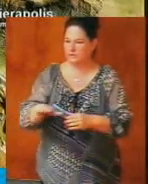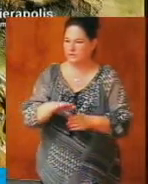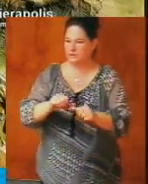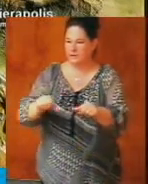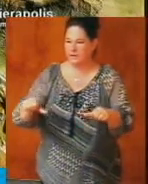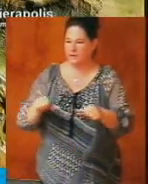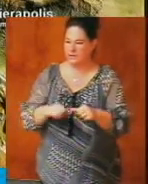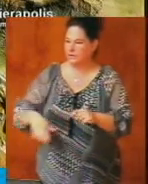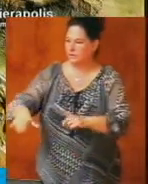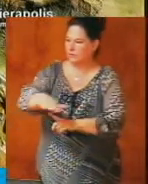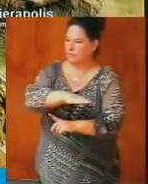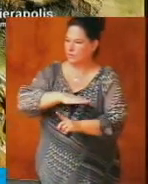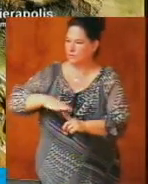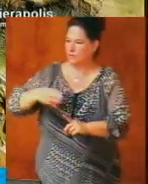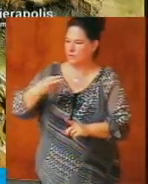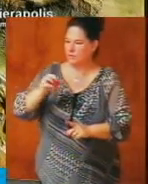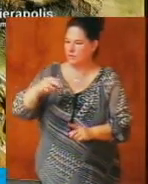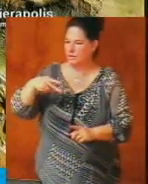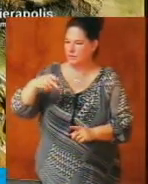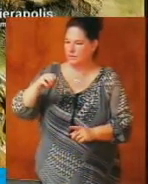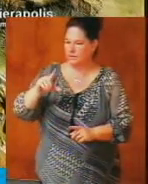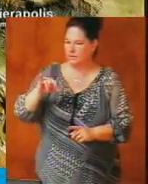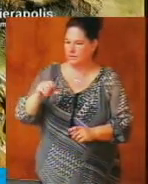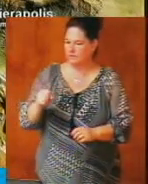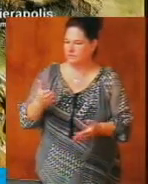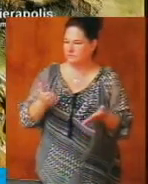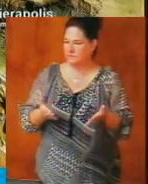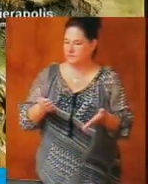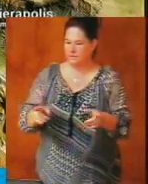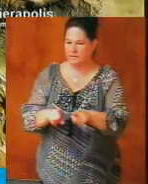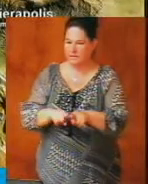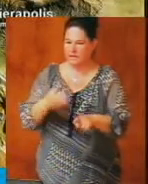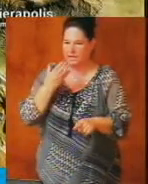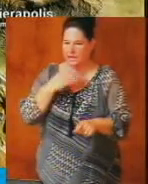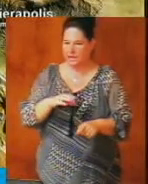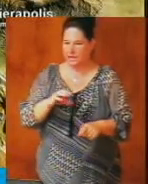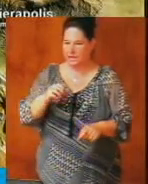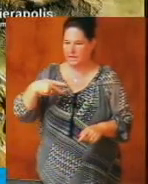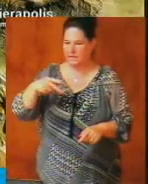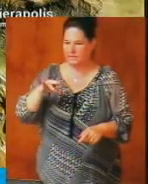Hierapolis, perhaps like Hot Springs, Arkansas.